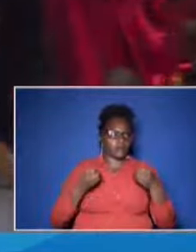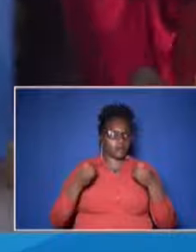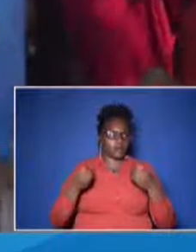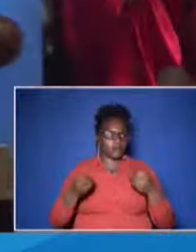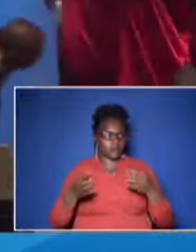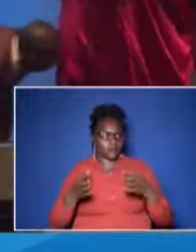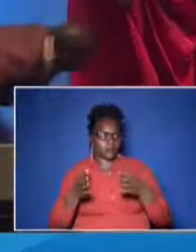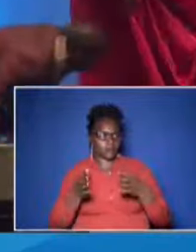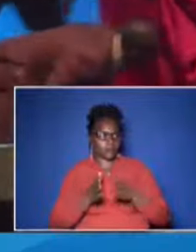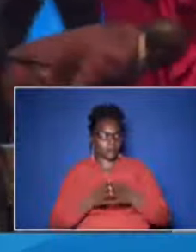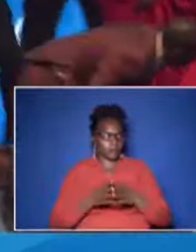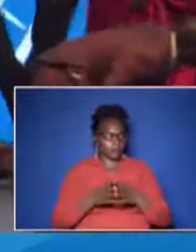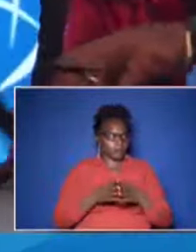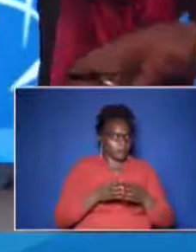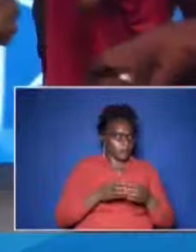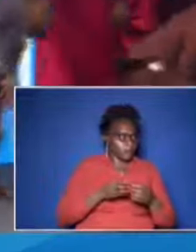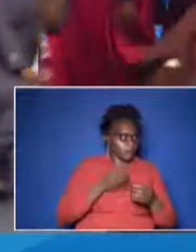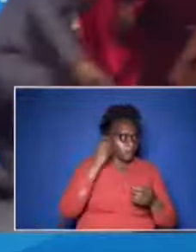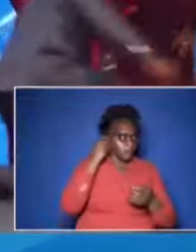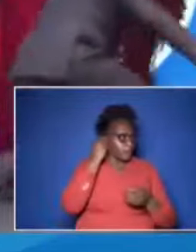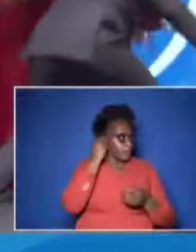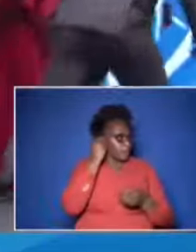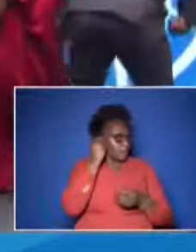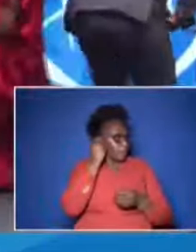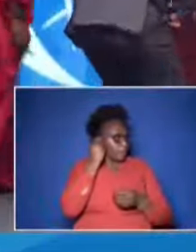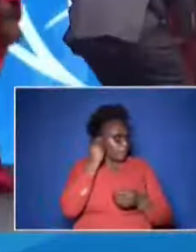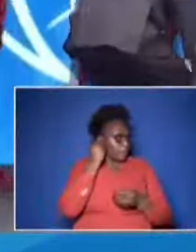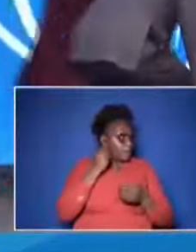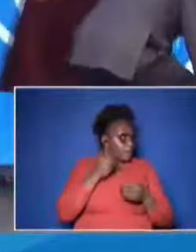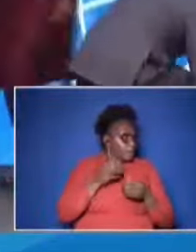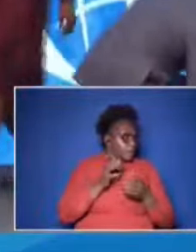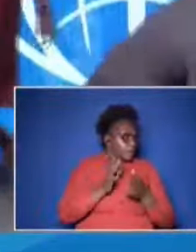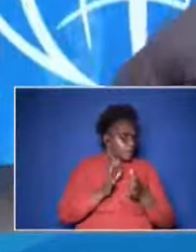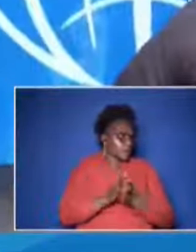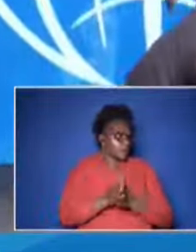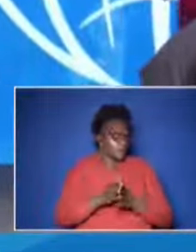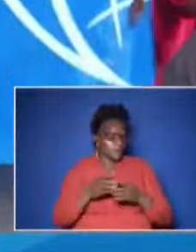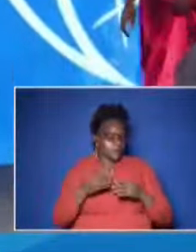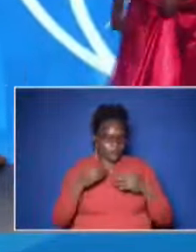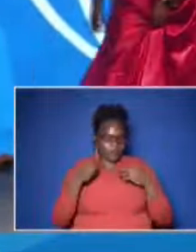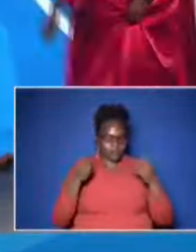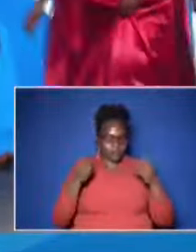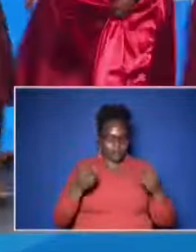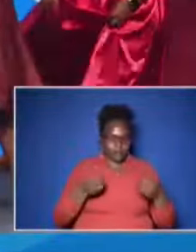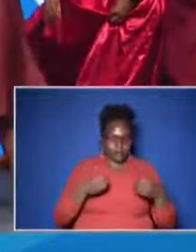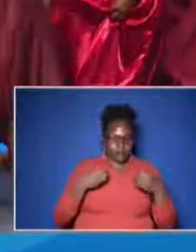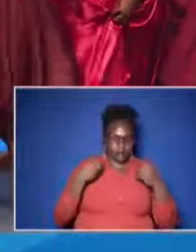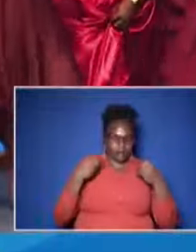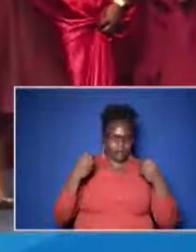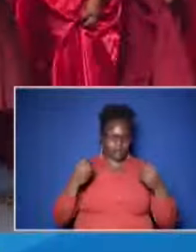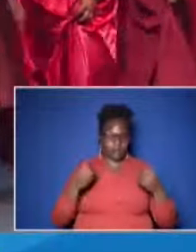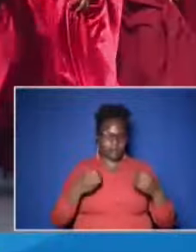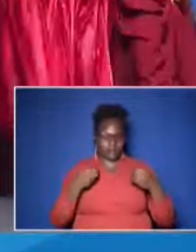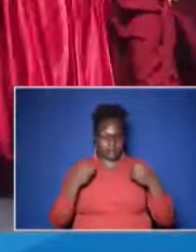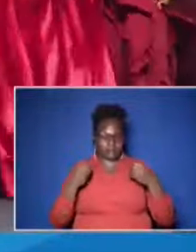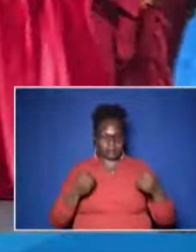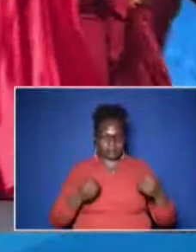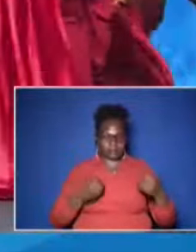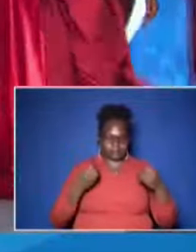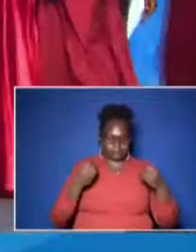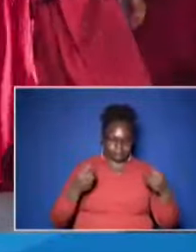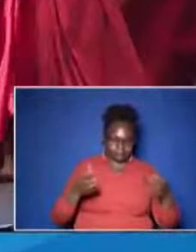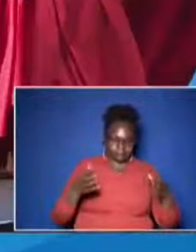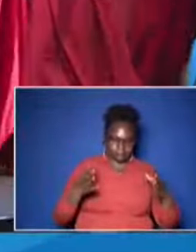come here just the singers quick just say singers the Revival is returning